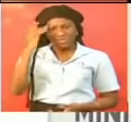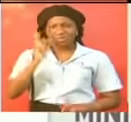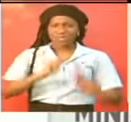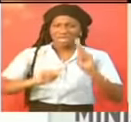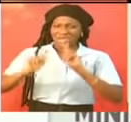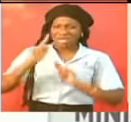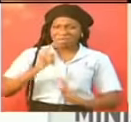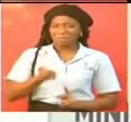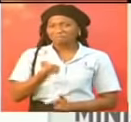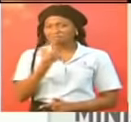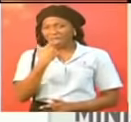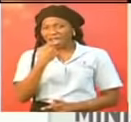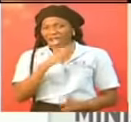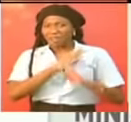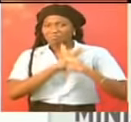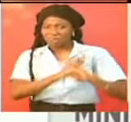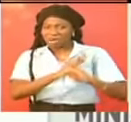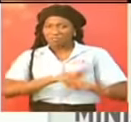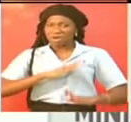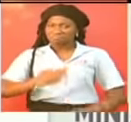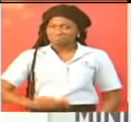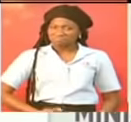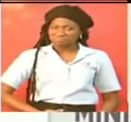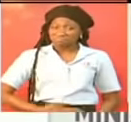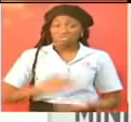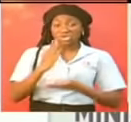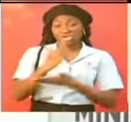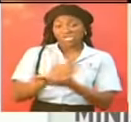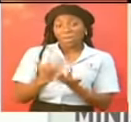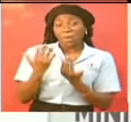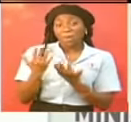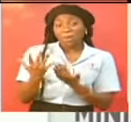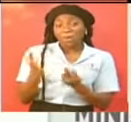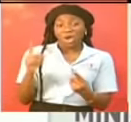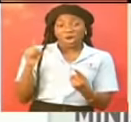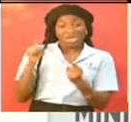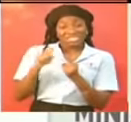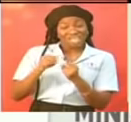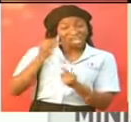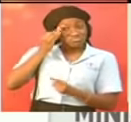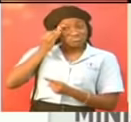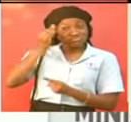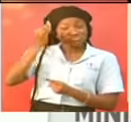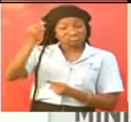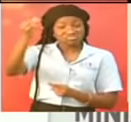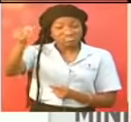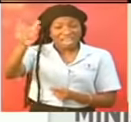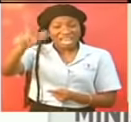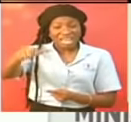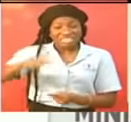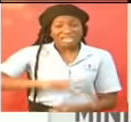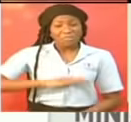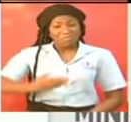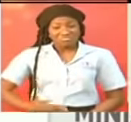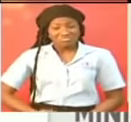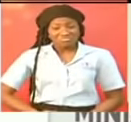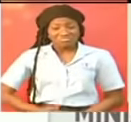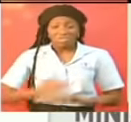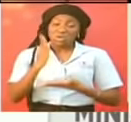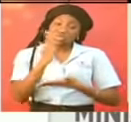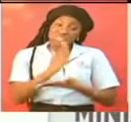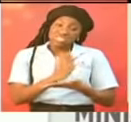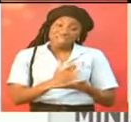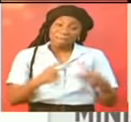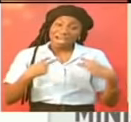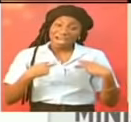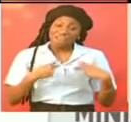Persons are waiting a little later in life to have their babies. They're having less babies. The average family has a number is